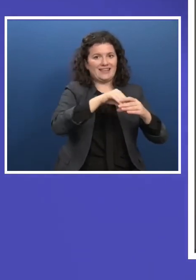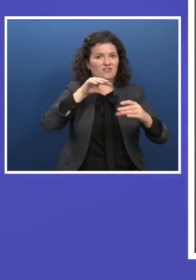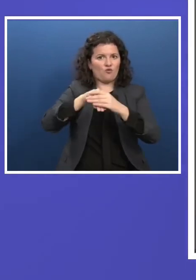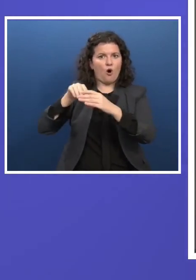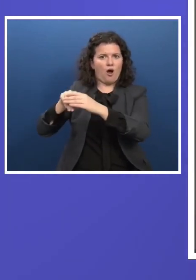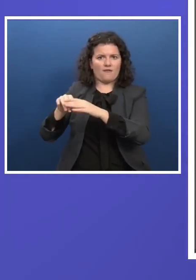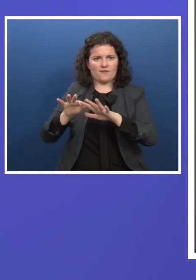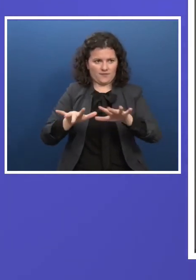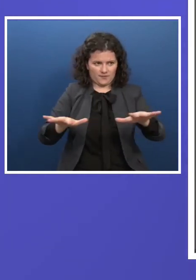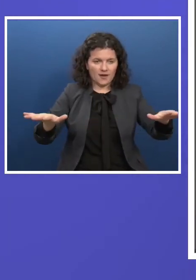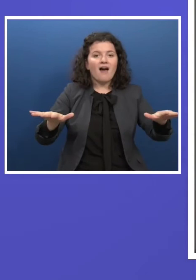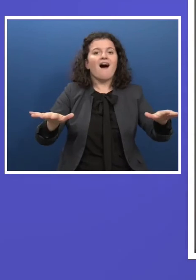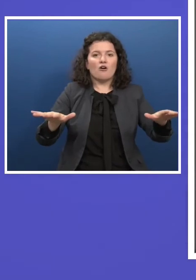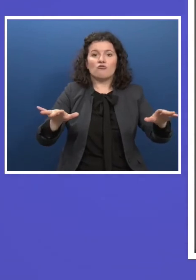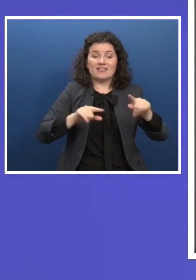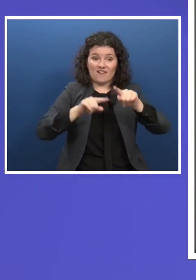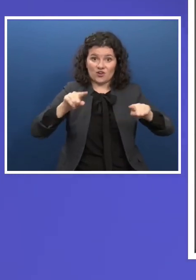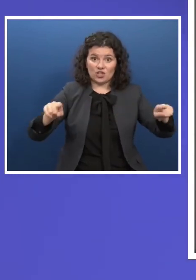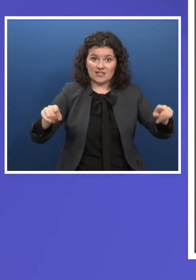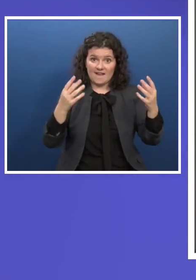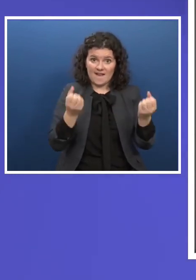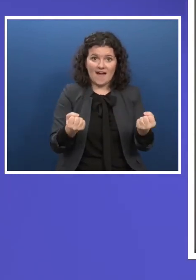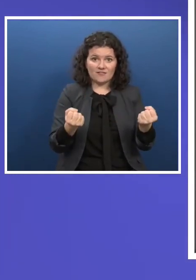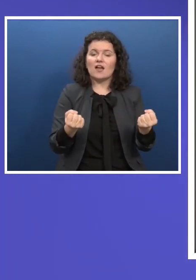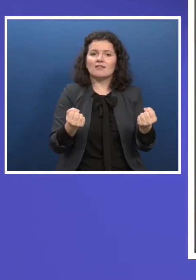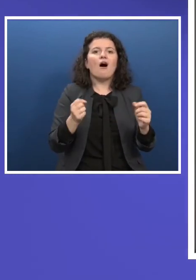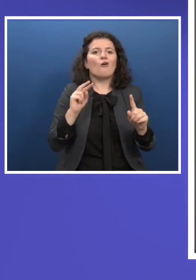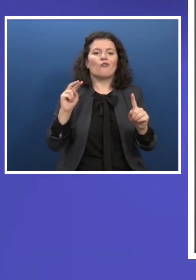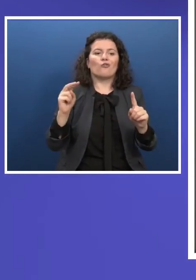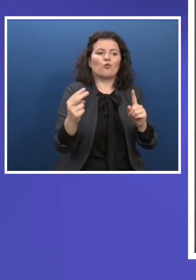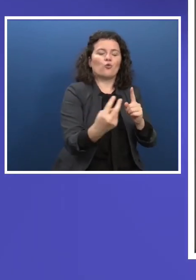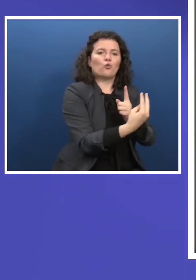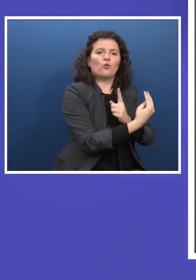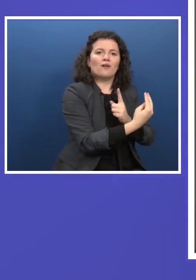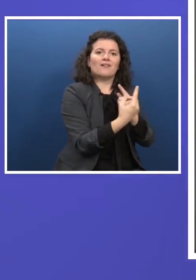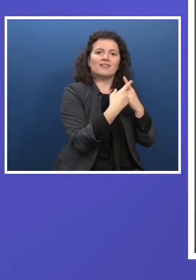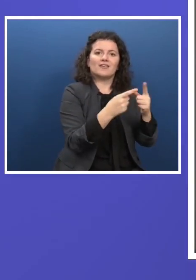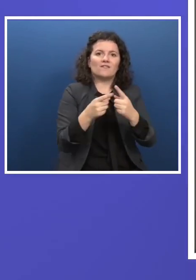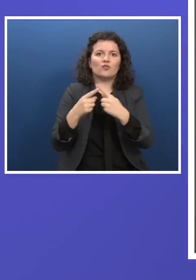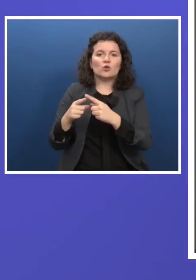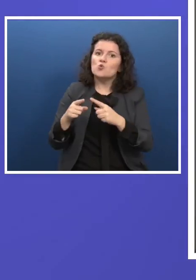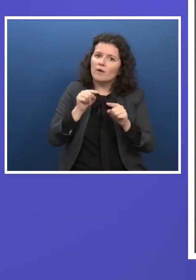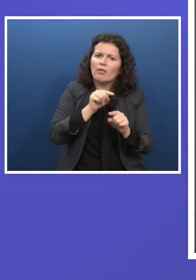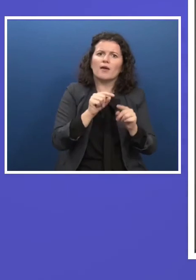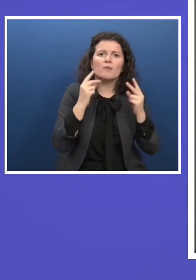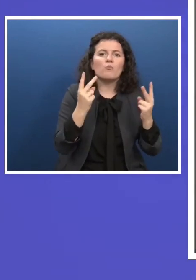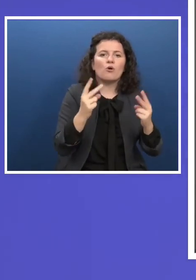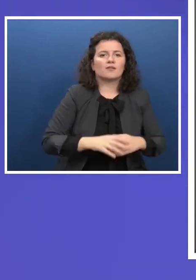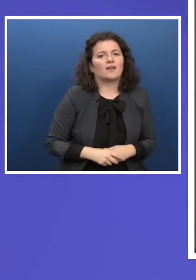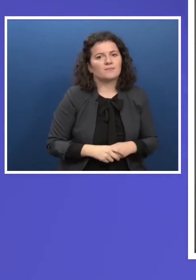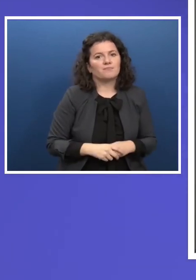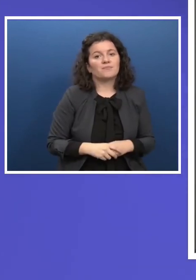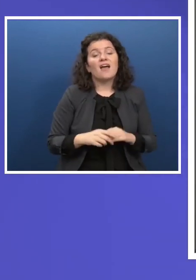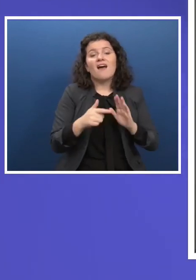different aspects there. So that is also very important. And we have that quotas in our legislation, but